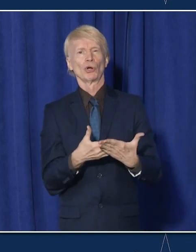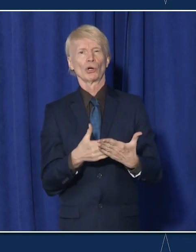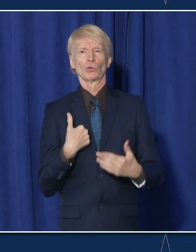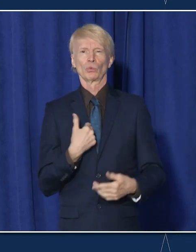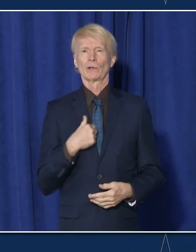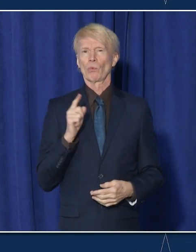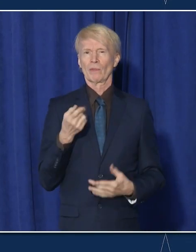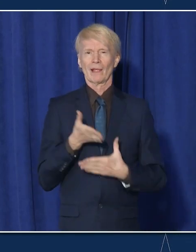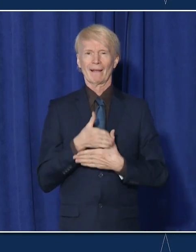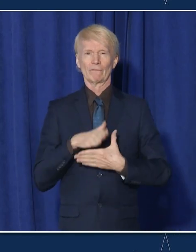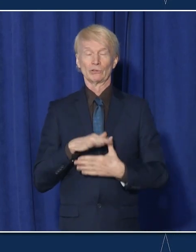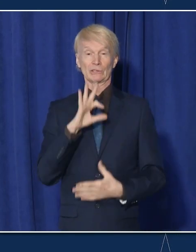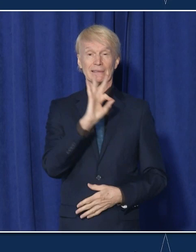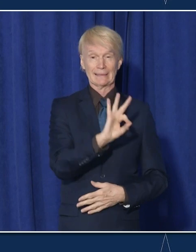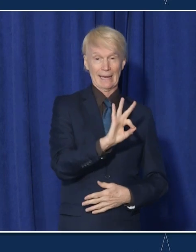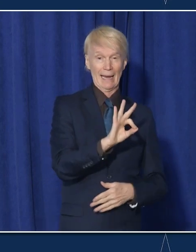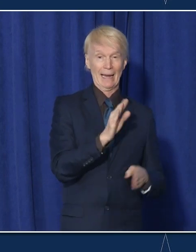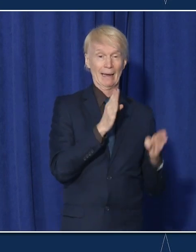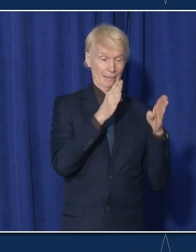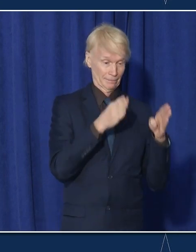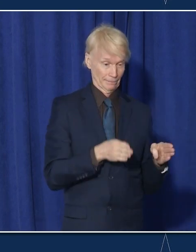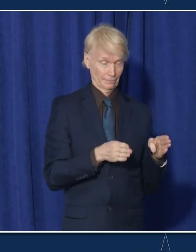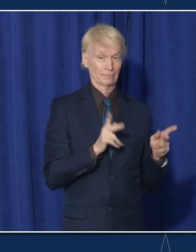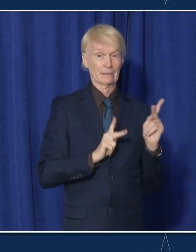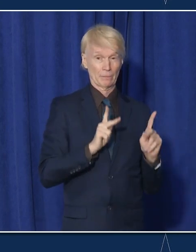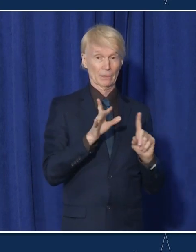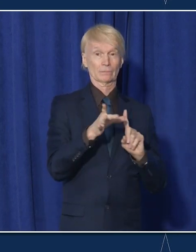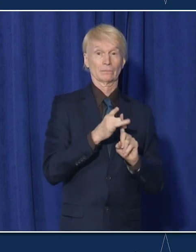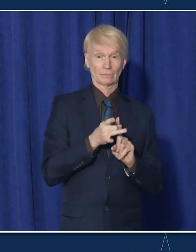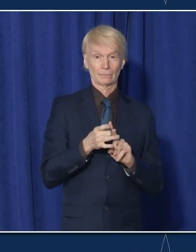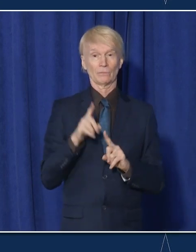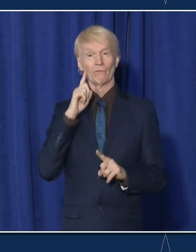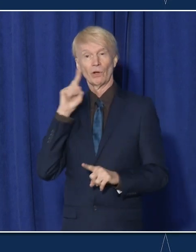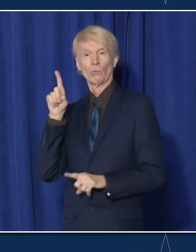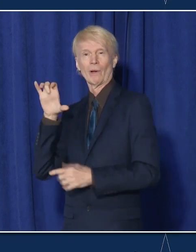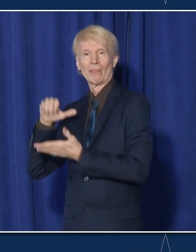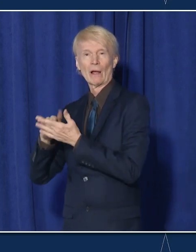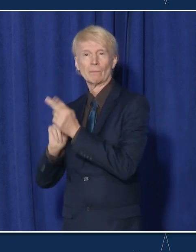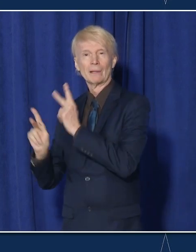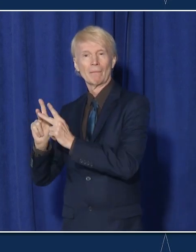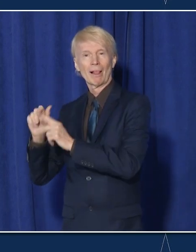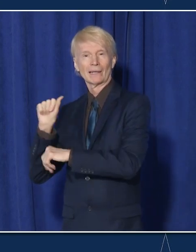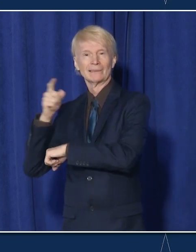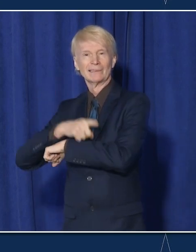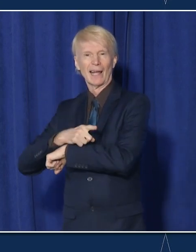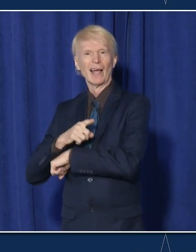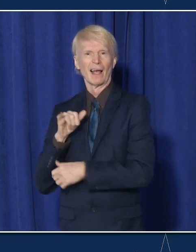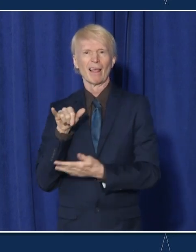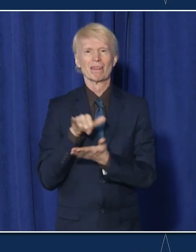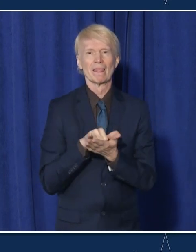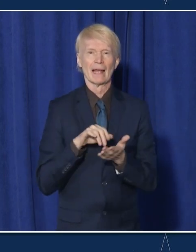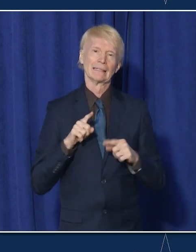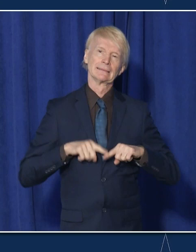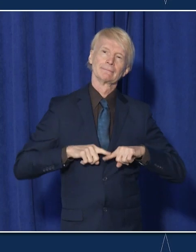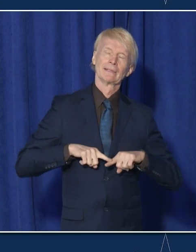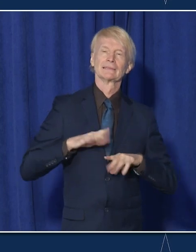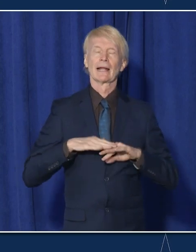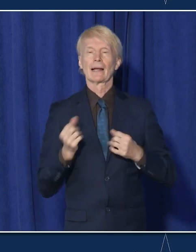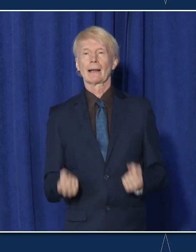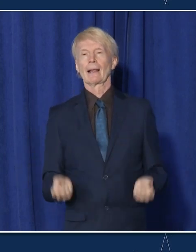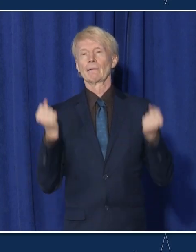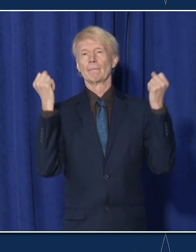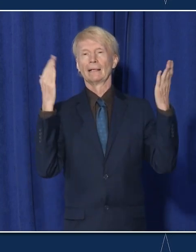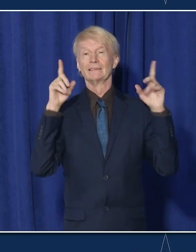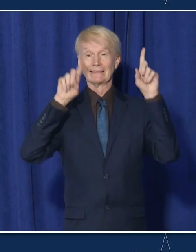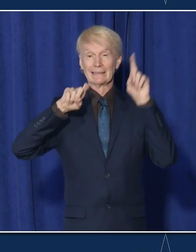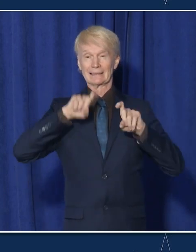9 cases per 100,000 per day being diagnosed in the U.S. Of course, that is affected by how much testing is happening. We do a lot of